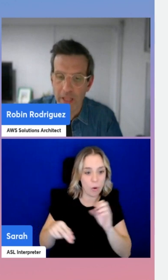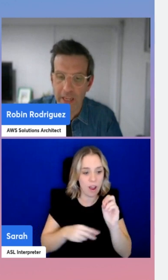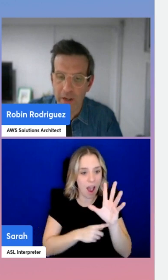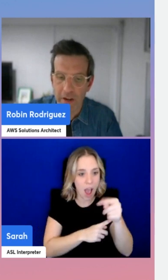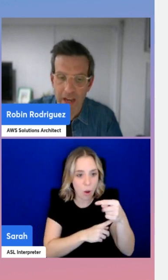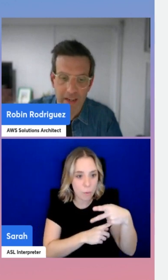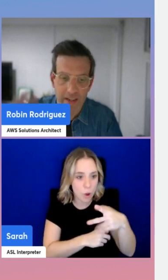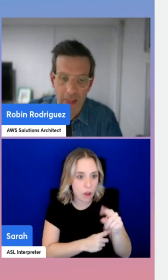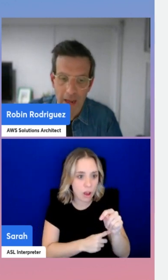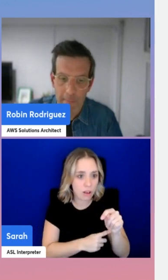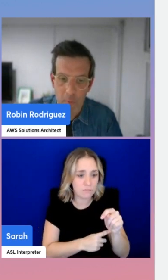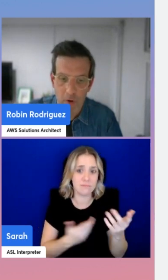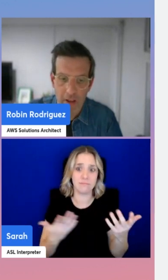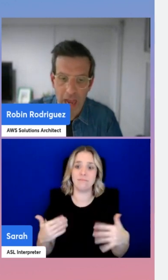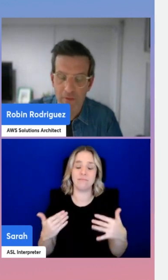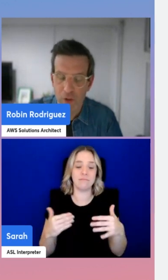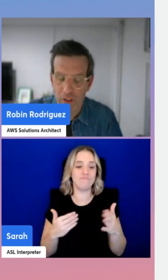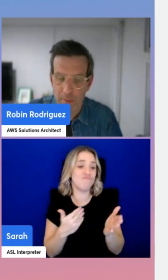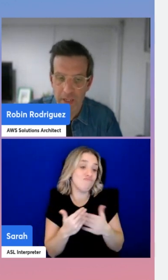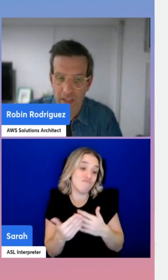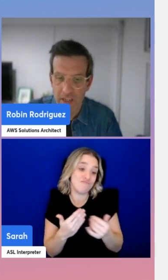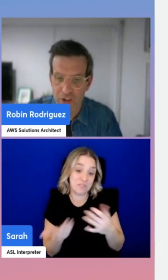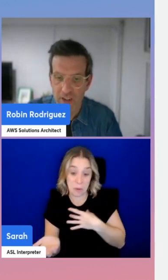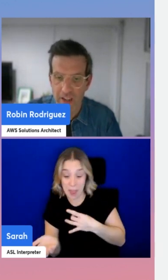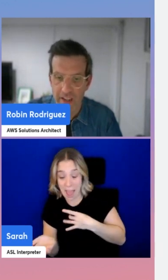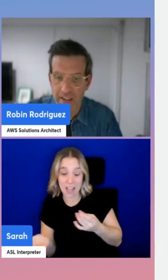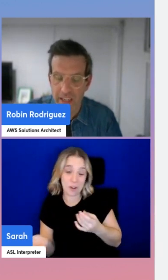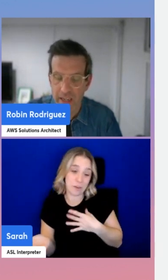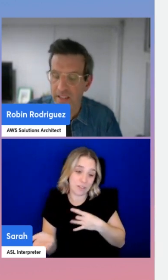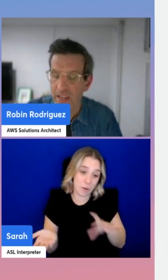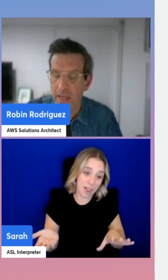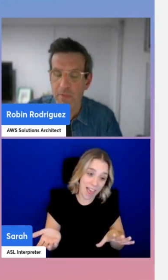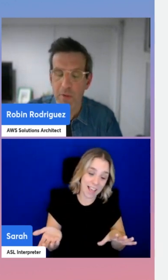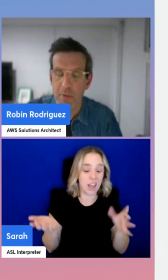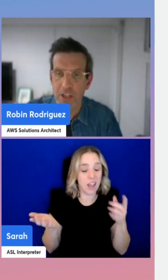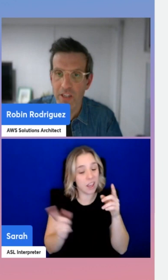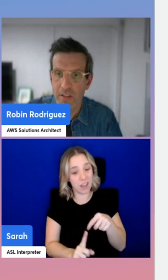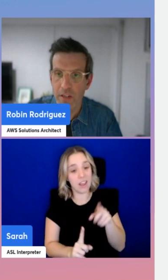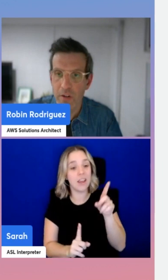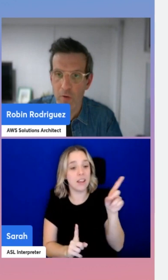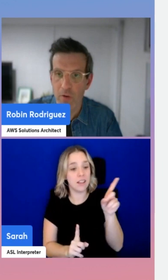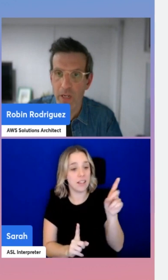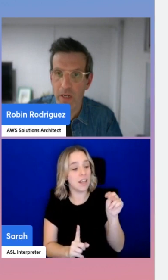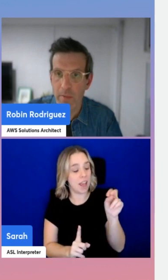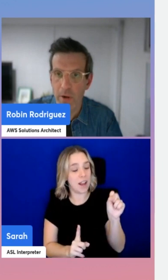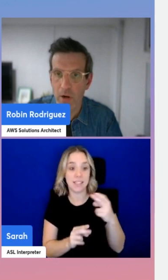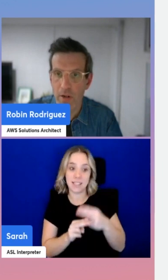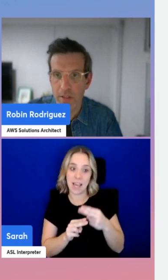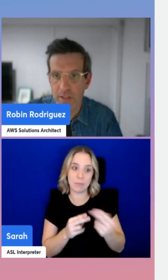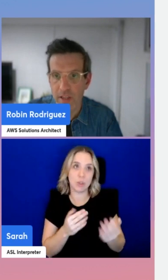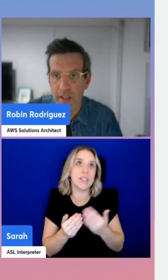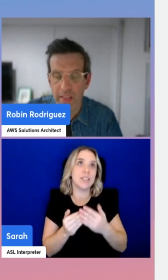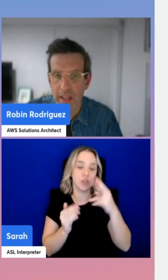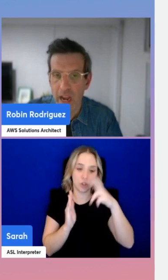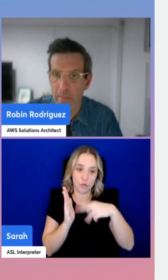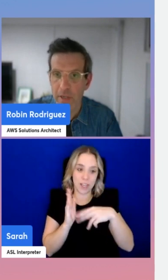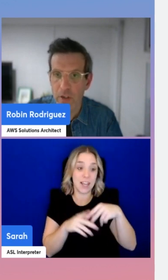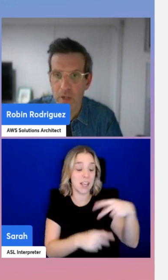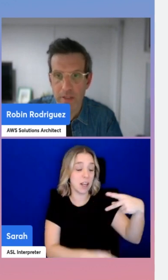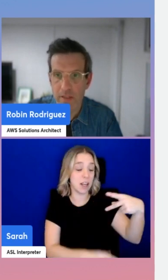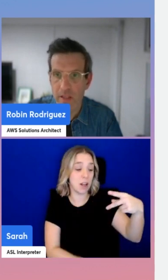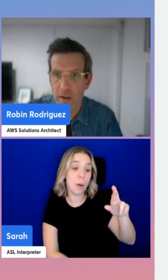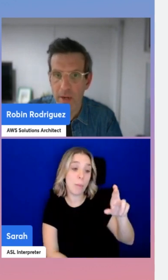Whether we like it or not, I've certainly been conditioned. DNS names are much easier to read and parse than